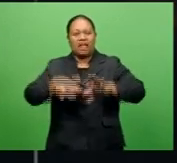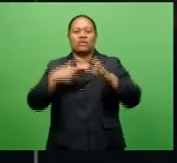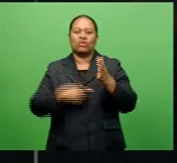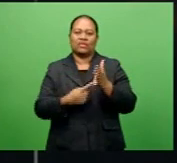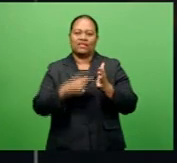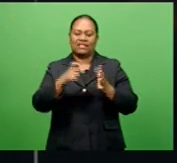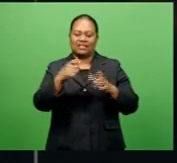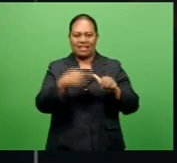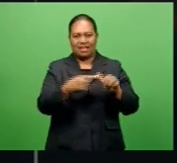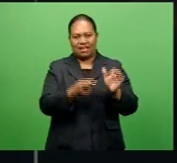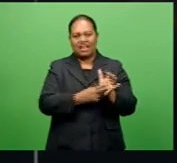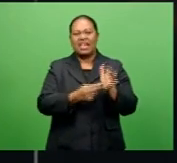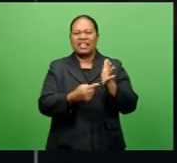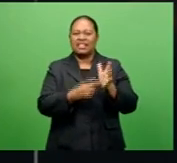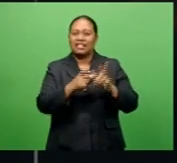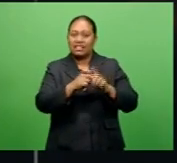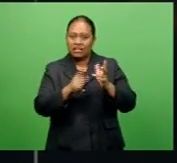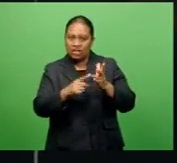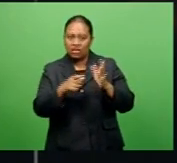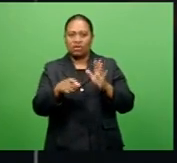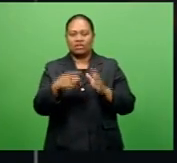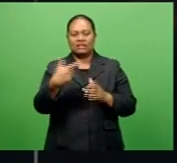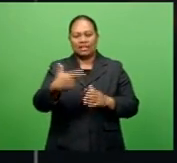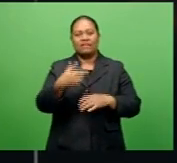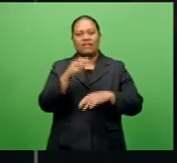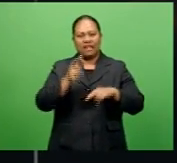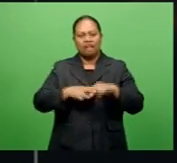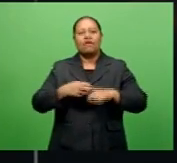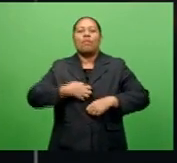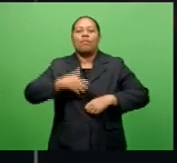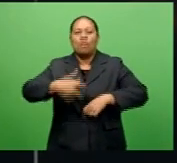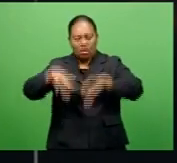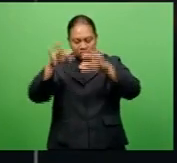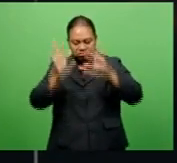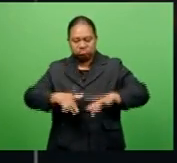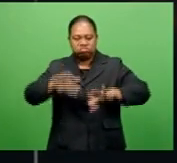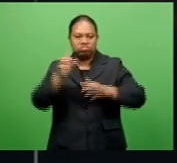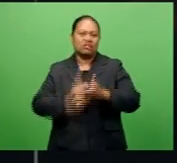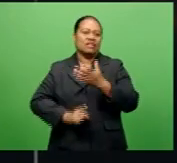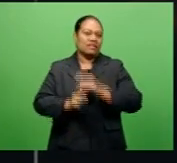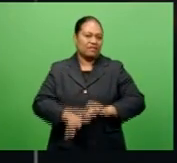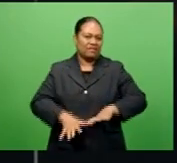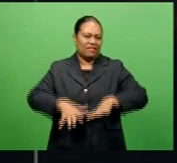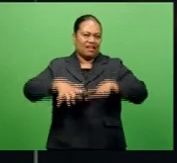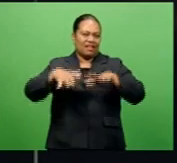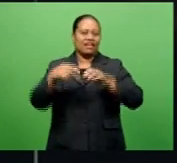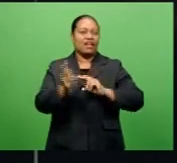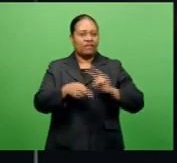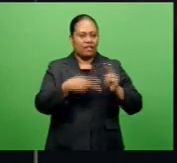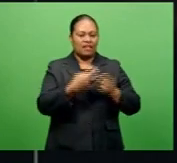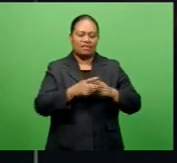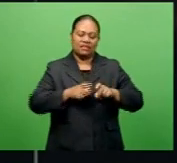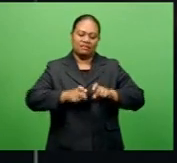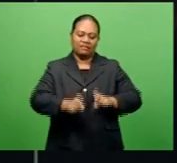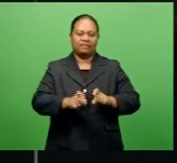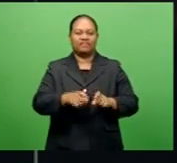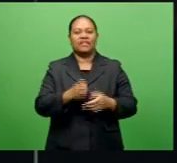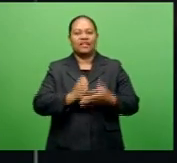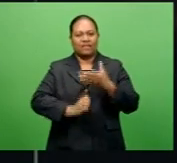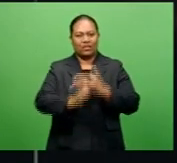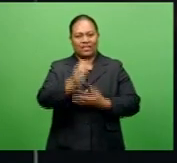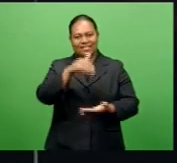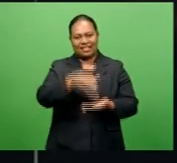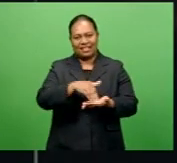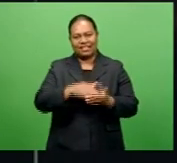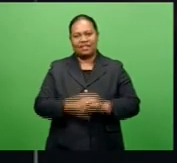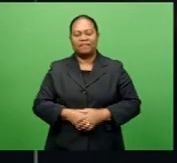Ana, TD07F to bring more rain and flooding in the coming days, and families remain in evacuation centres.